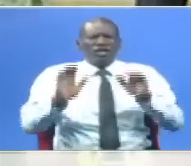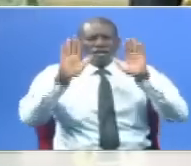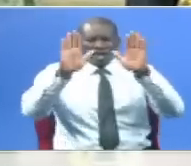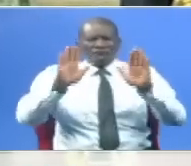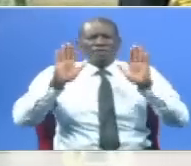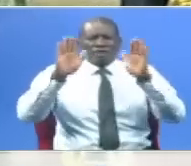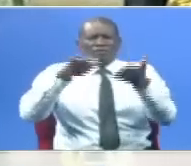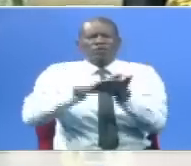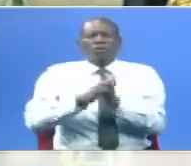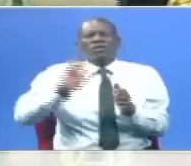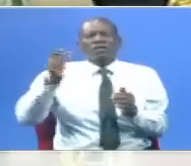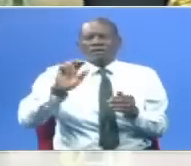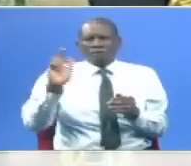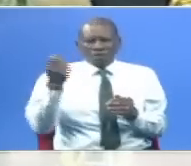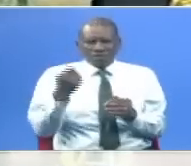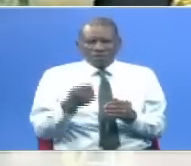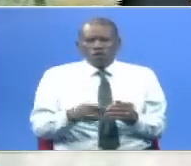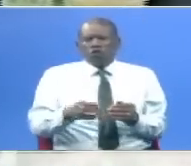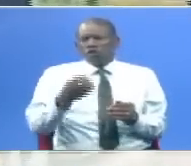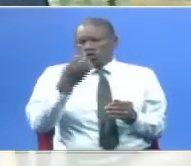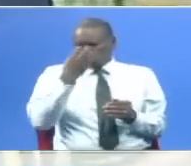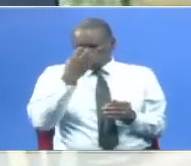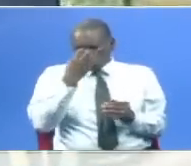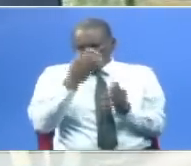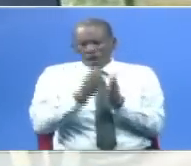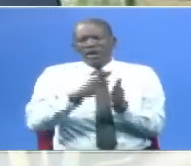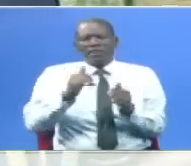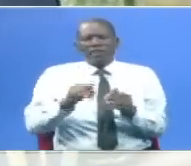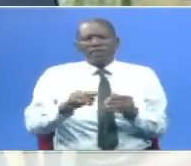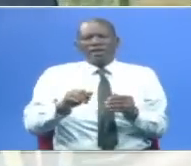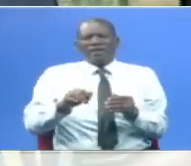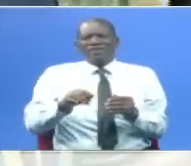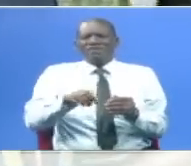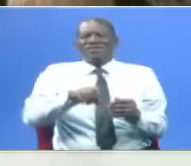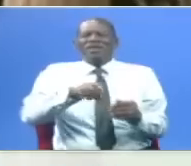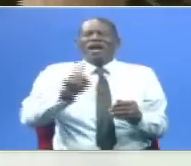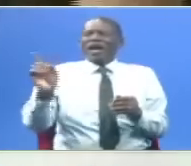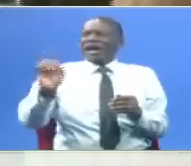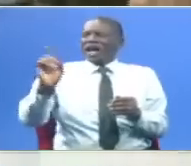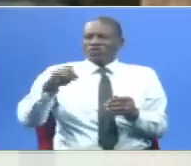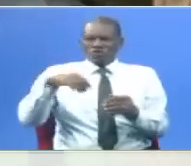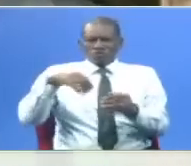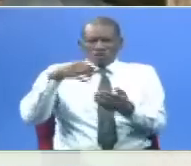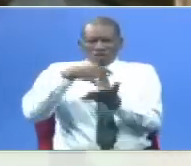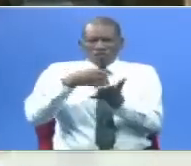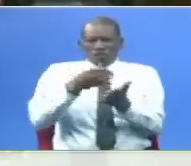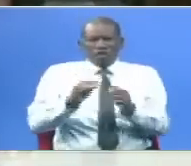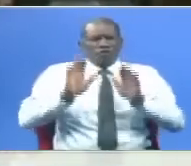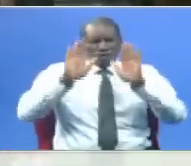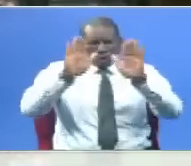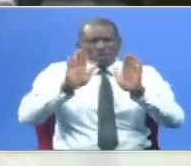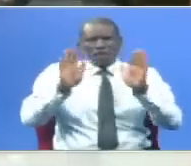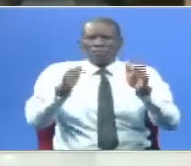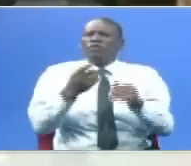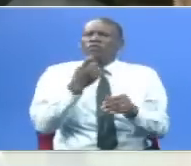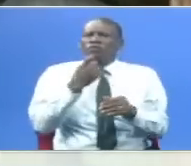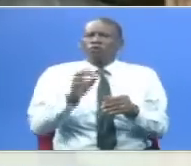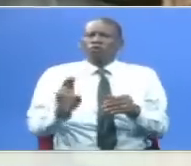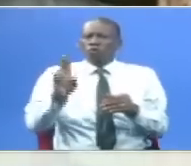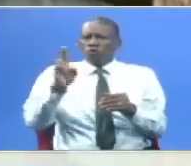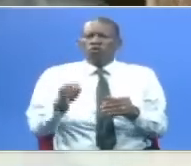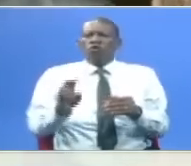third. William Ruto and a number of key Kanu stalwarts played the role. Uhuru was, however,